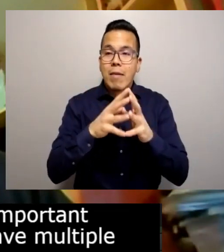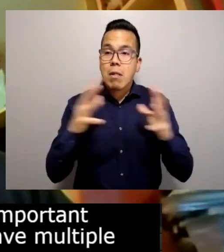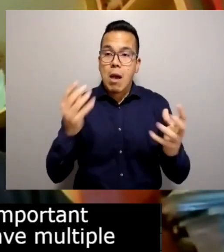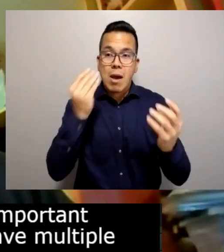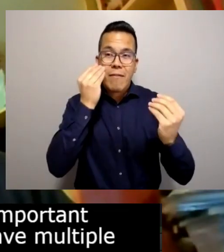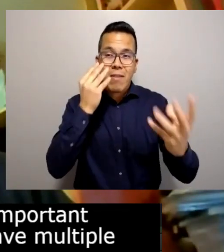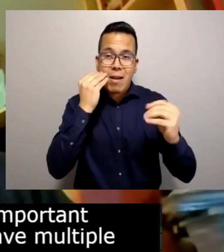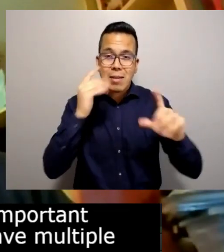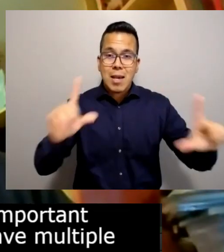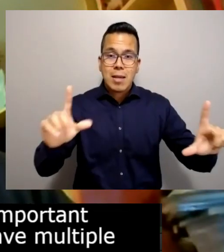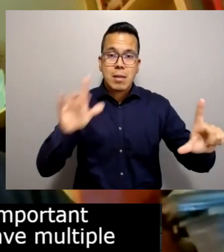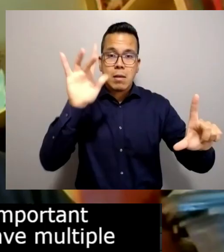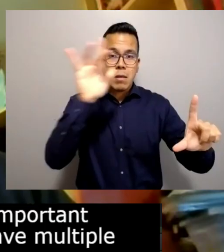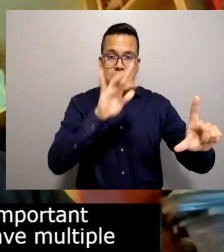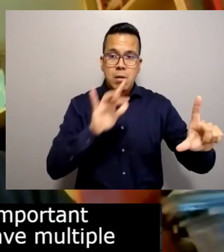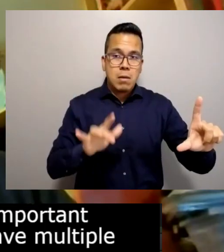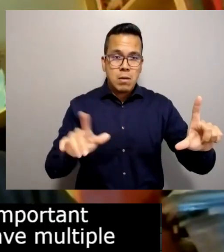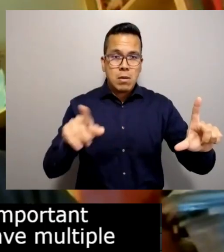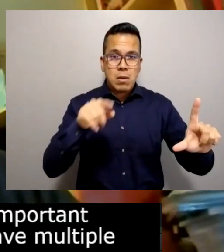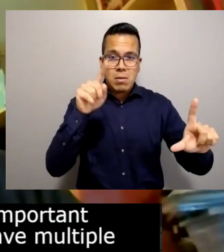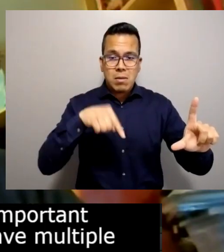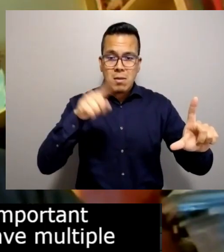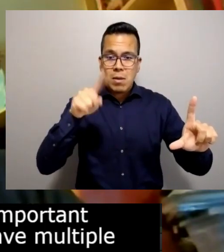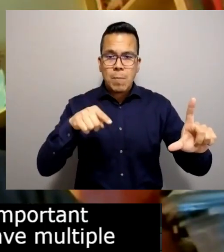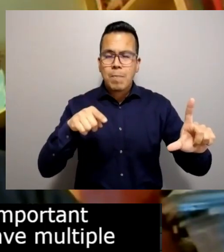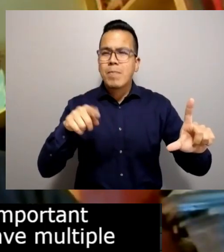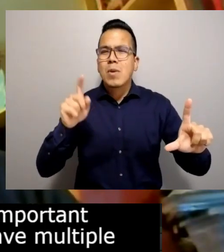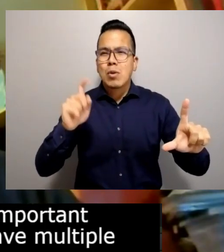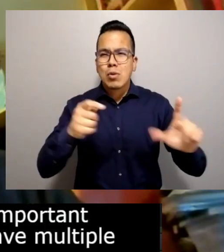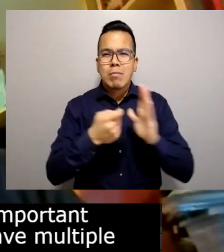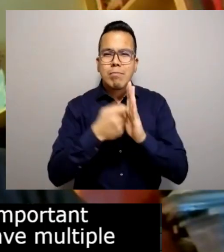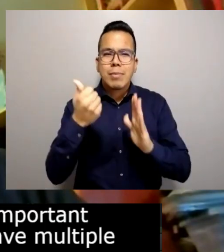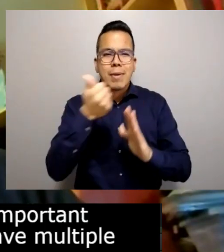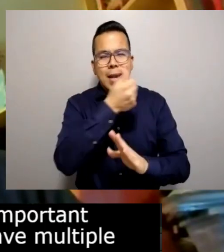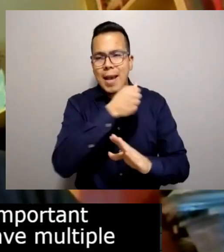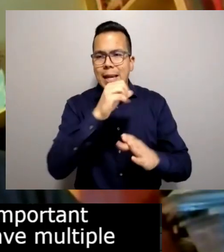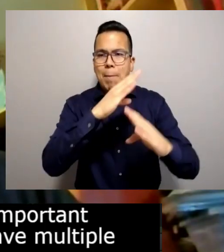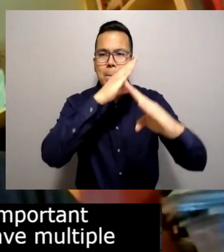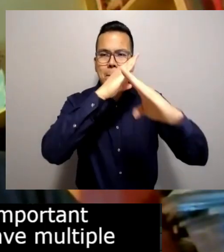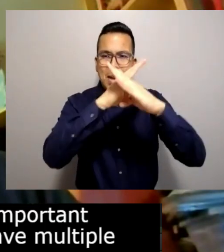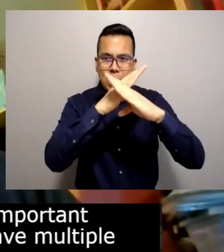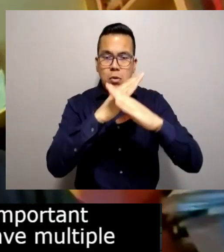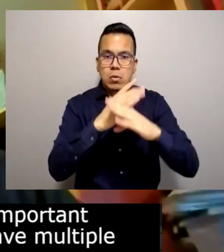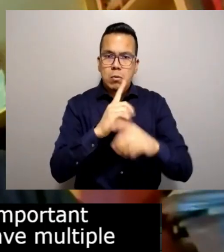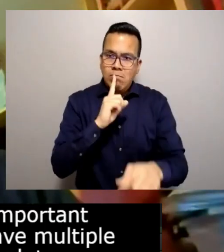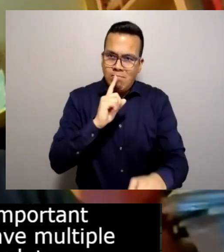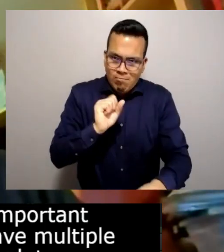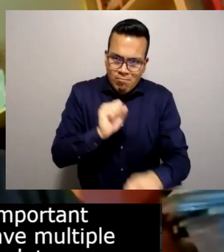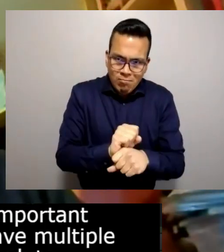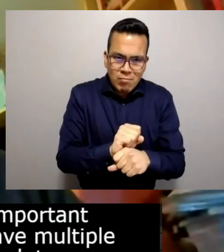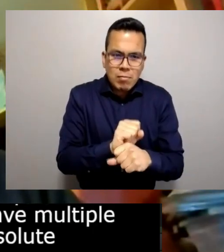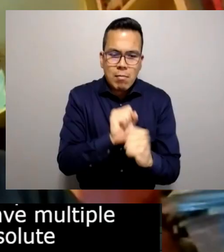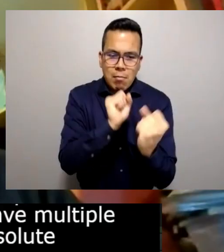to avoid barriers, absolute blockers. There are things that you can work around and things you just can't.